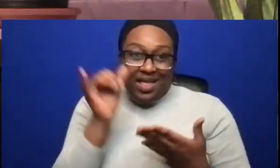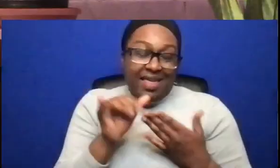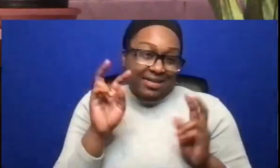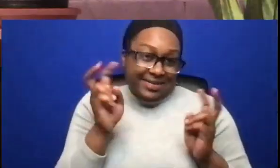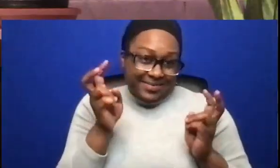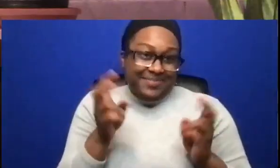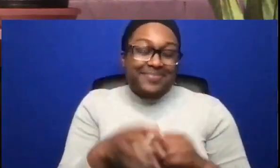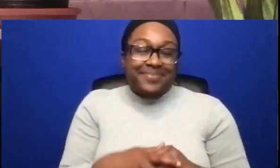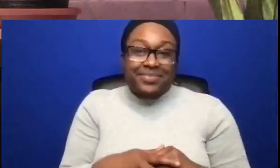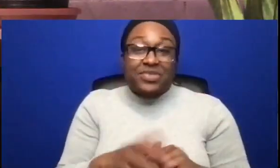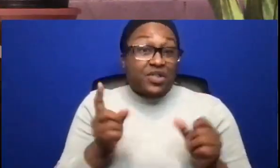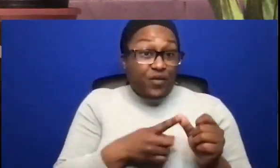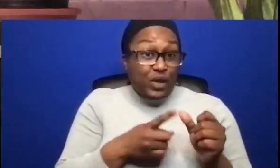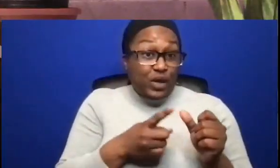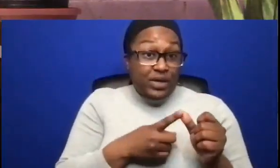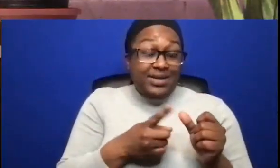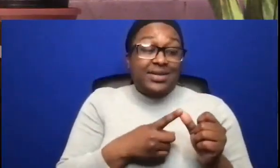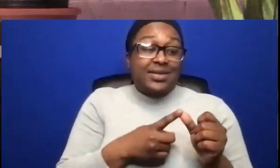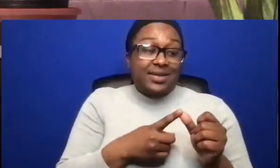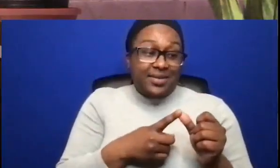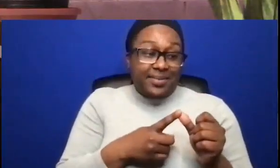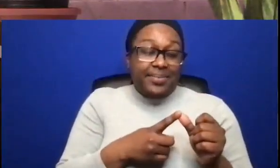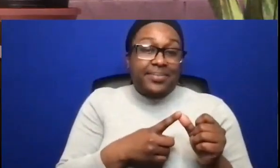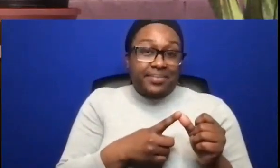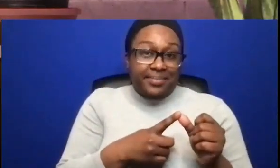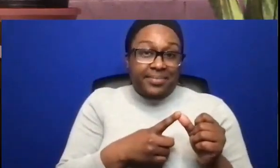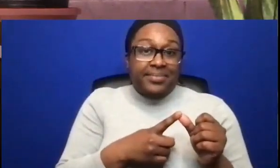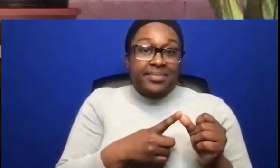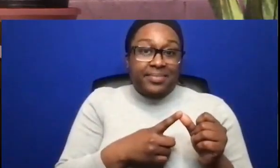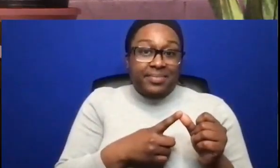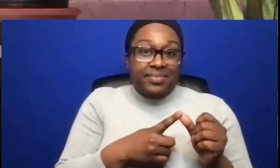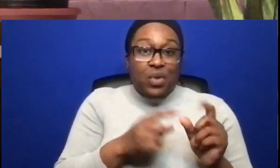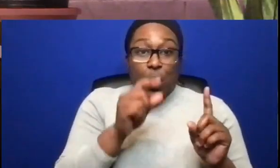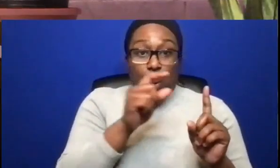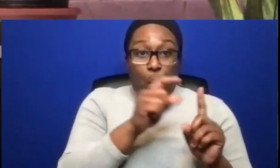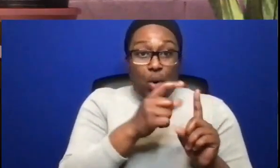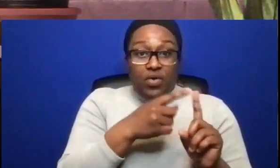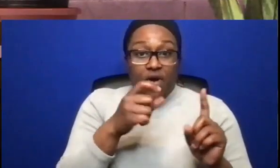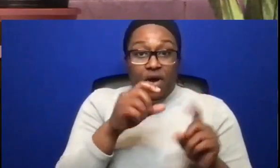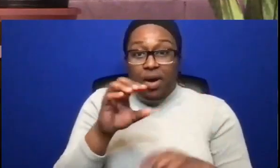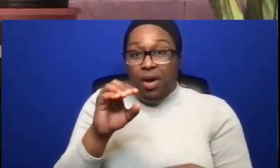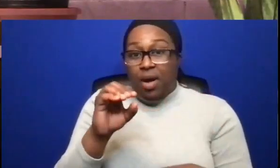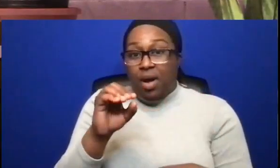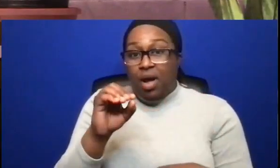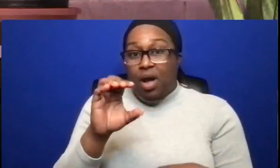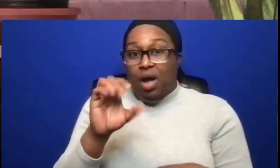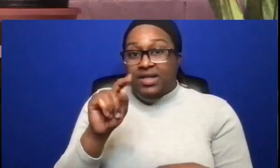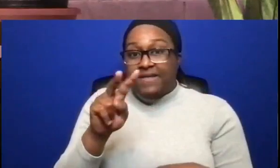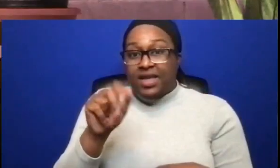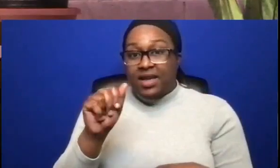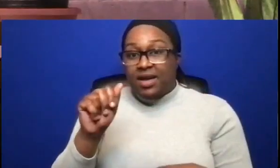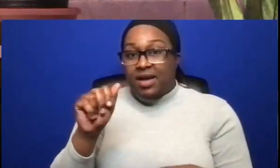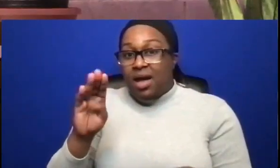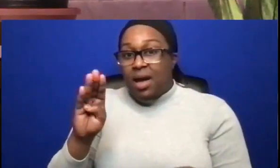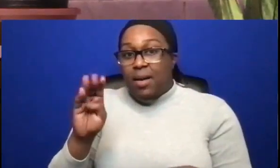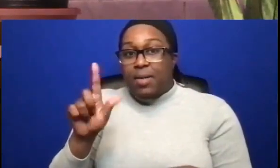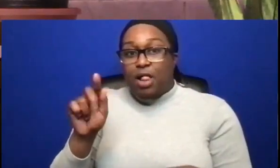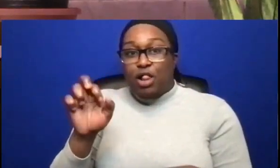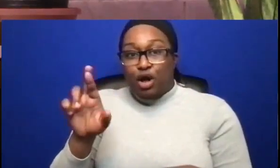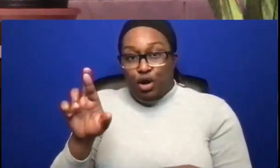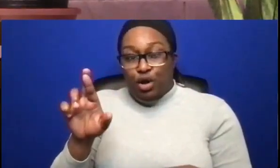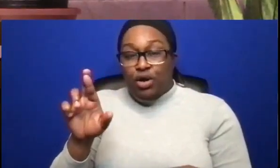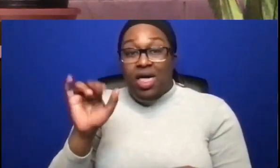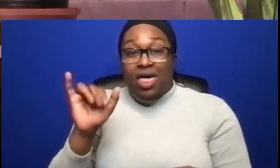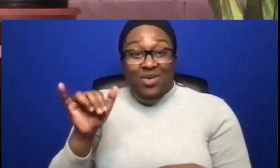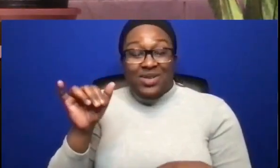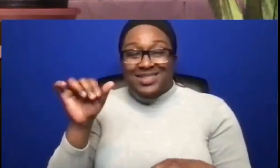the first is words from Octavia Butler. And Octavia Butler is a science